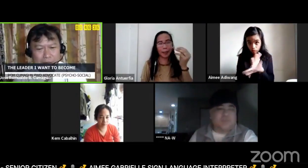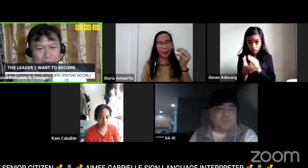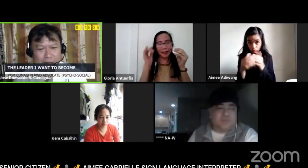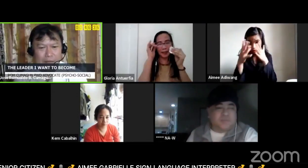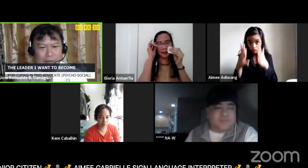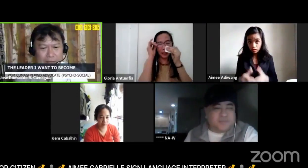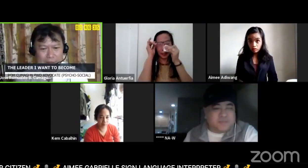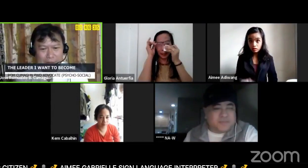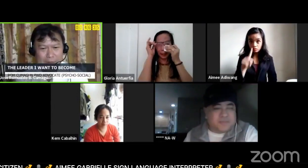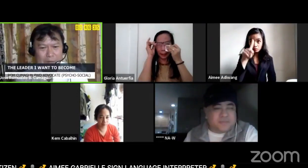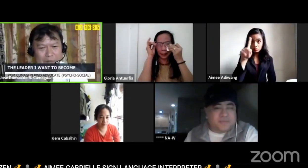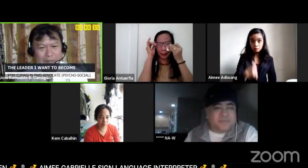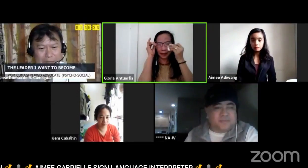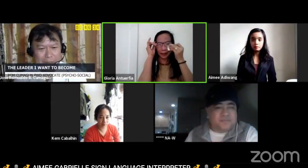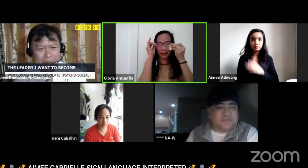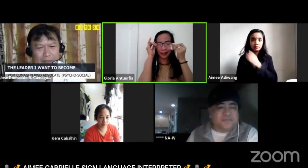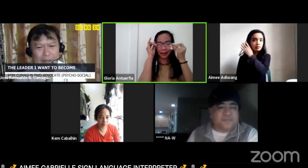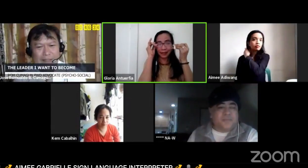leader?